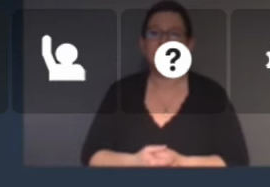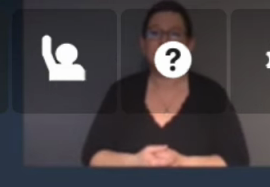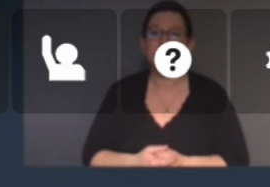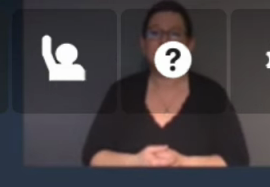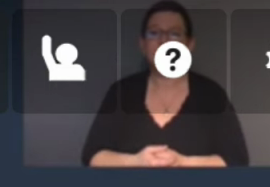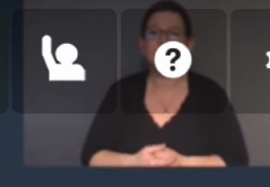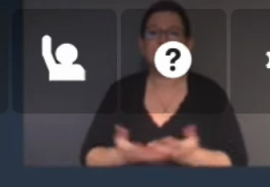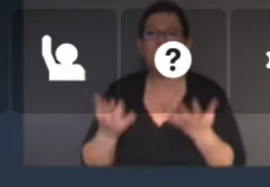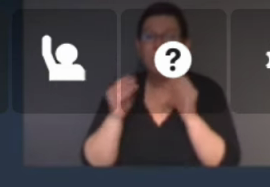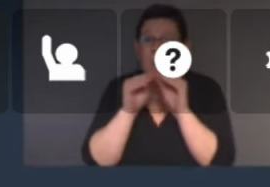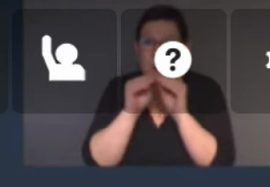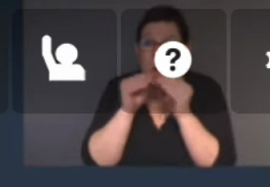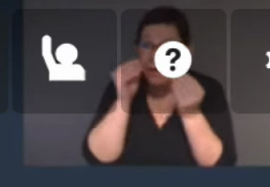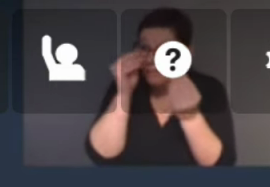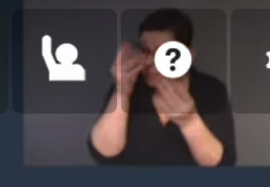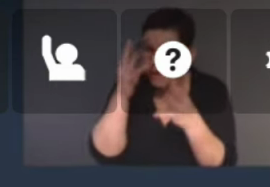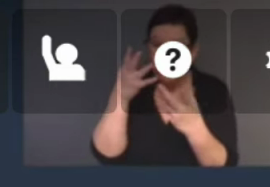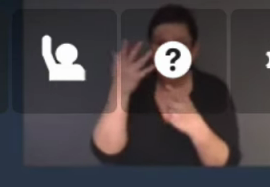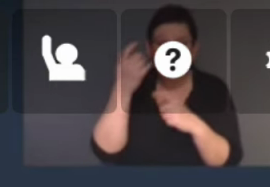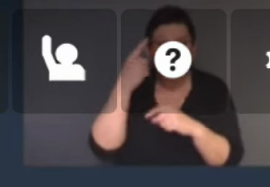web address on your screen.